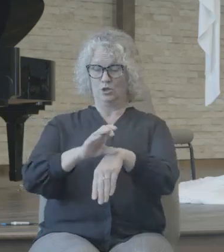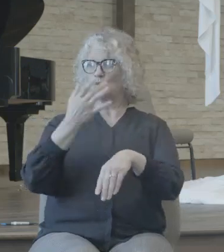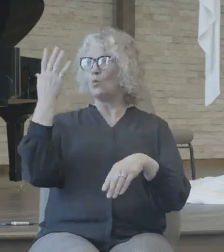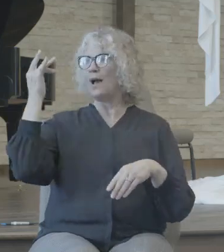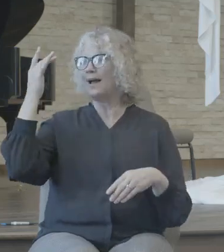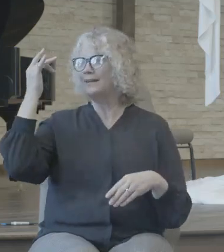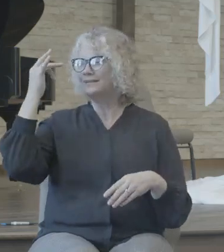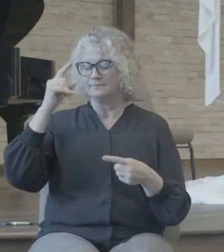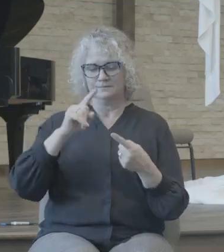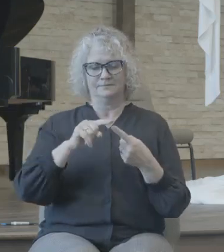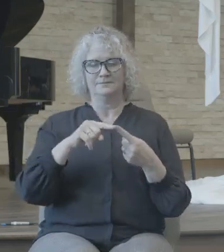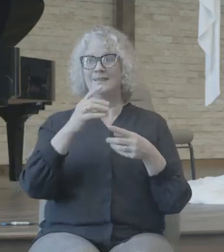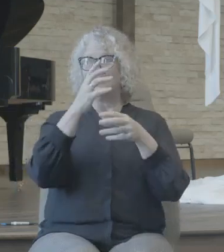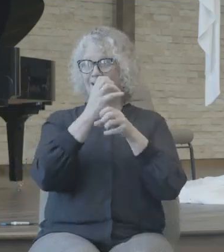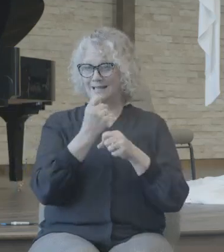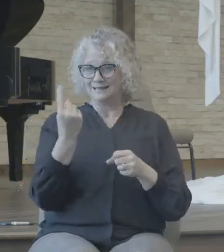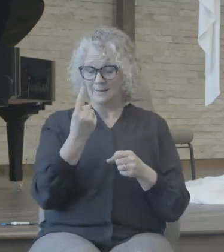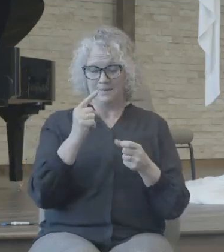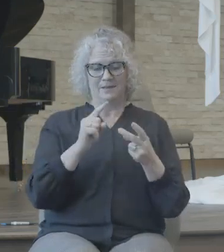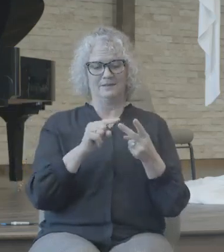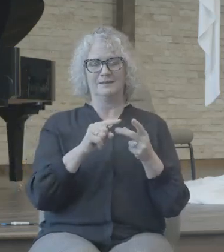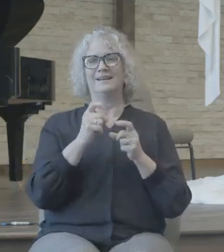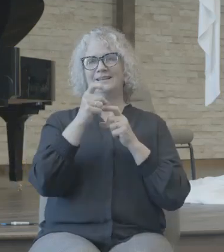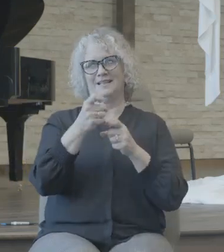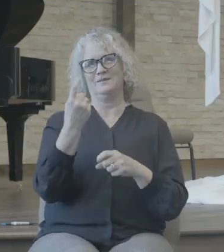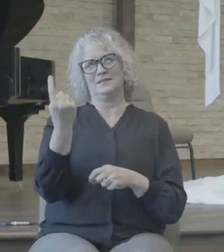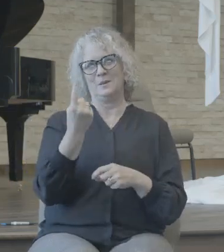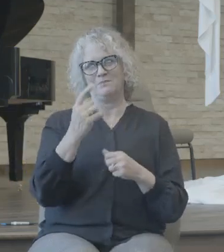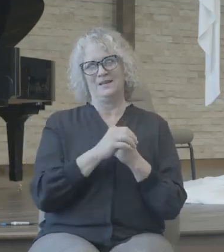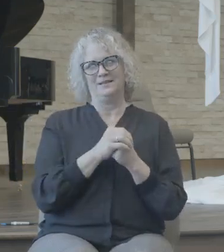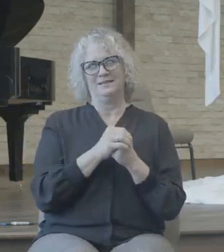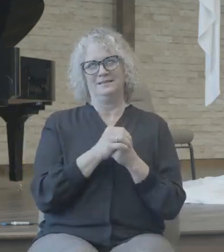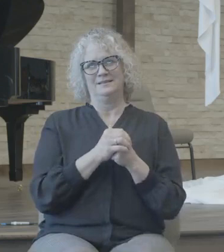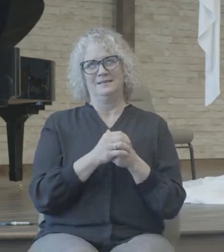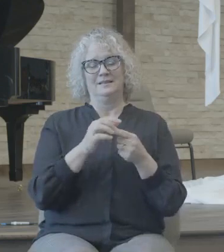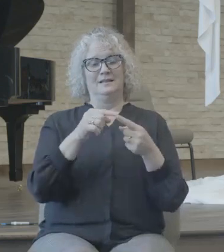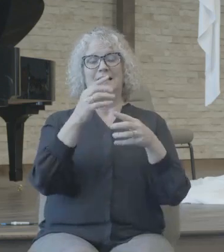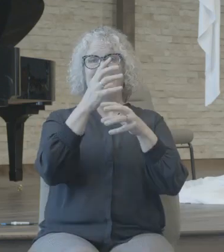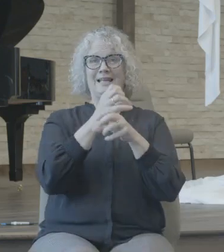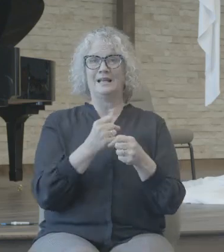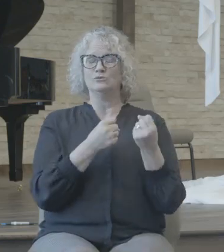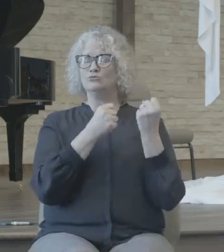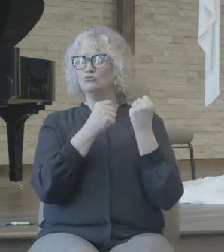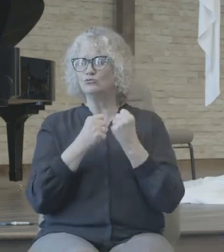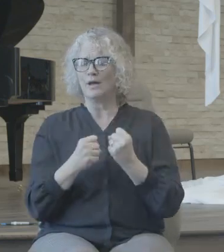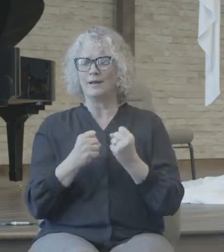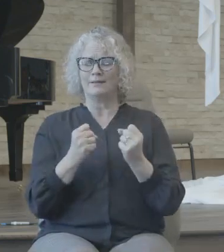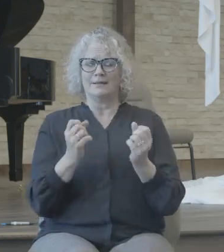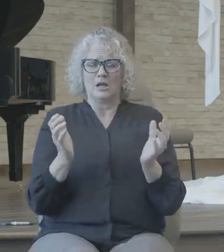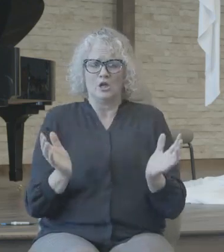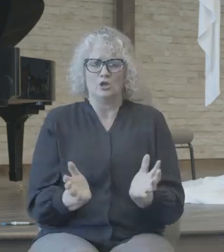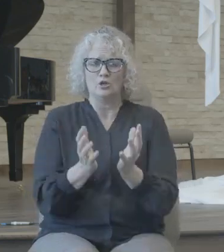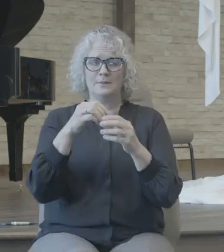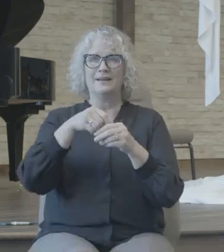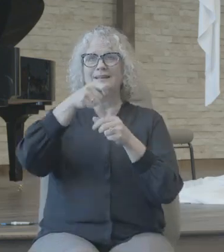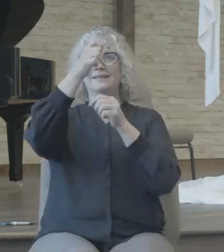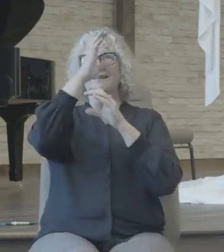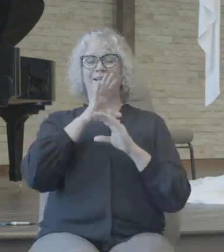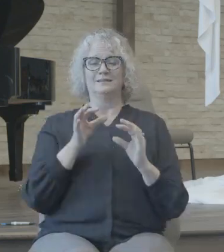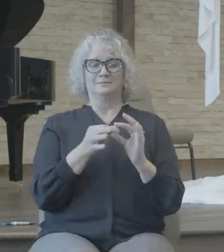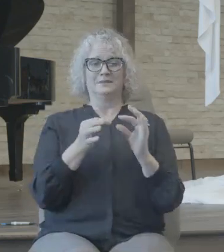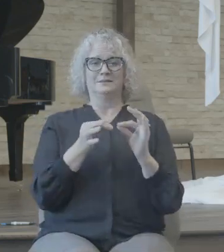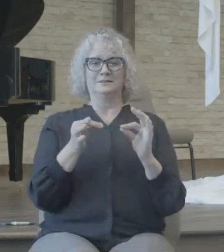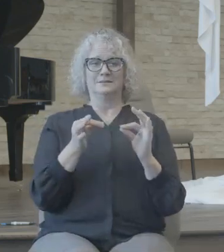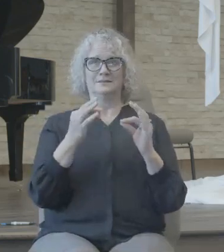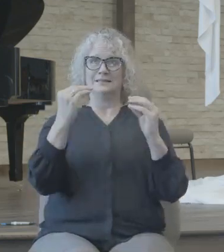something and to give something. To get strength and encouragement from God's Word and